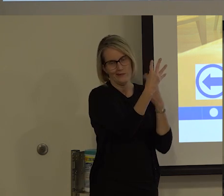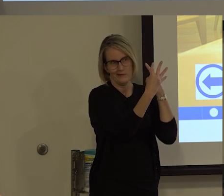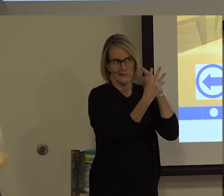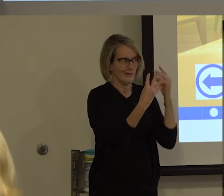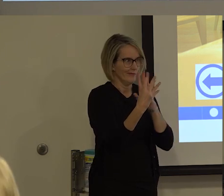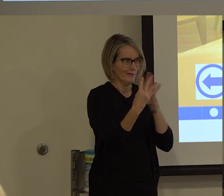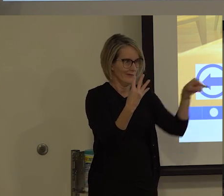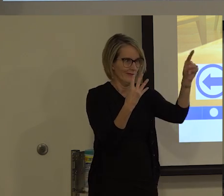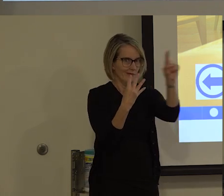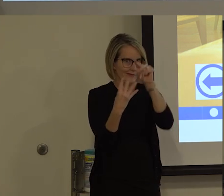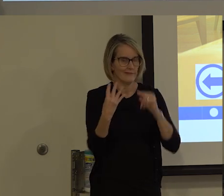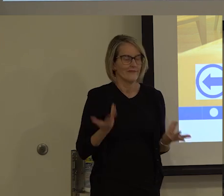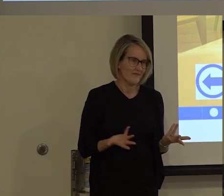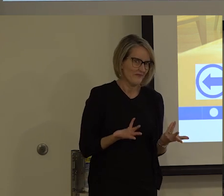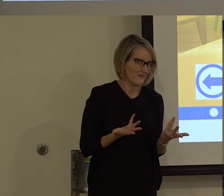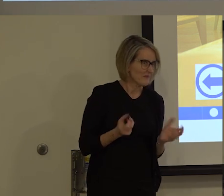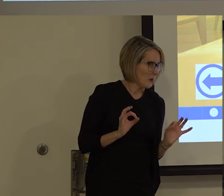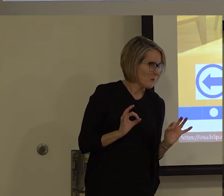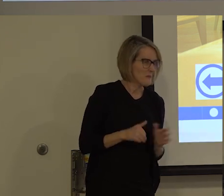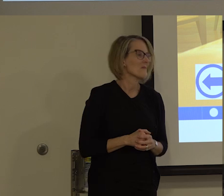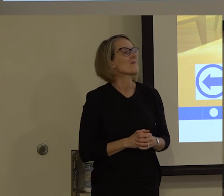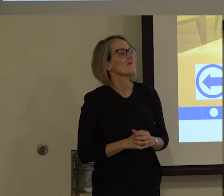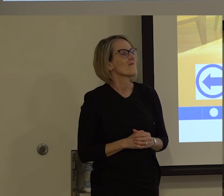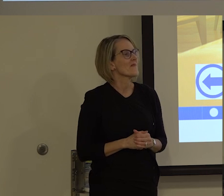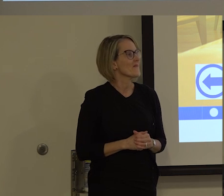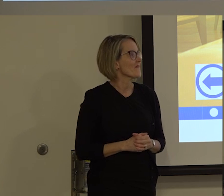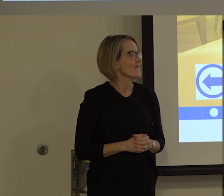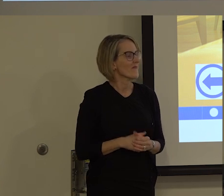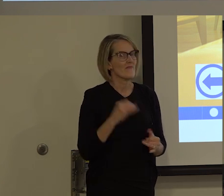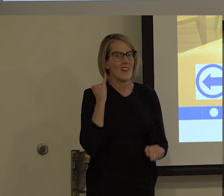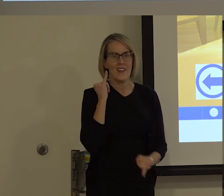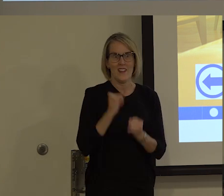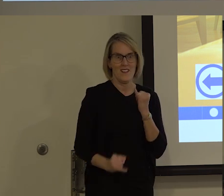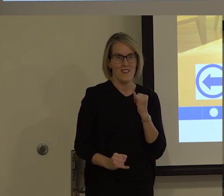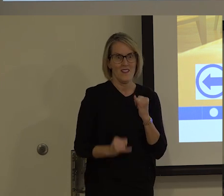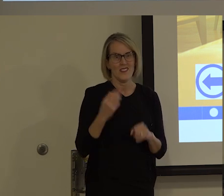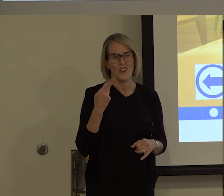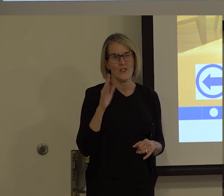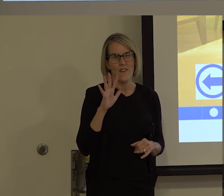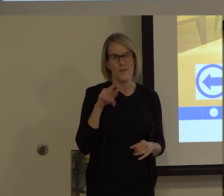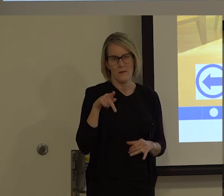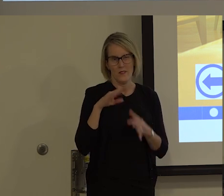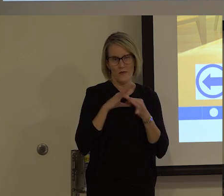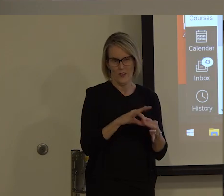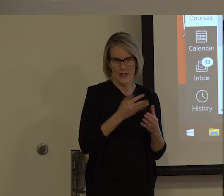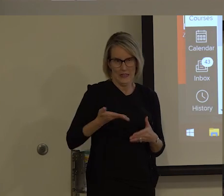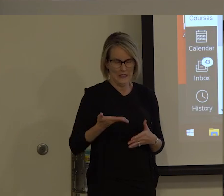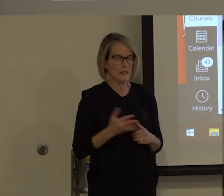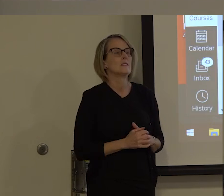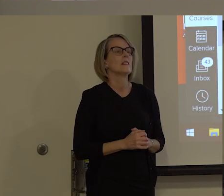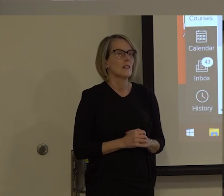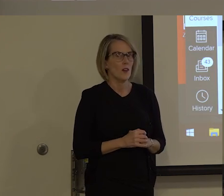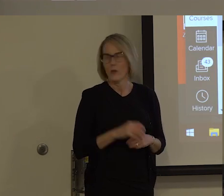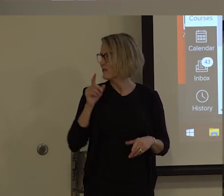Okay, good. Can I keep going? Okay. The last sort of H5P thing I wanted to show you is